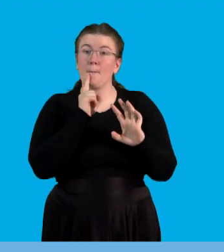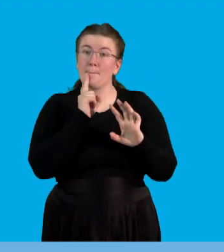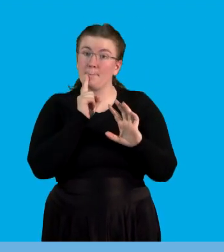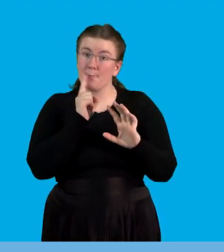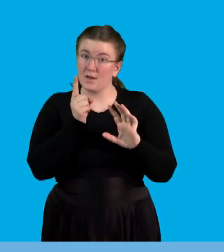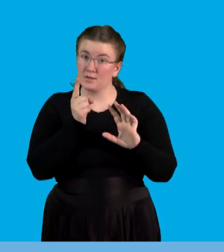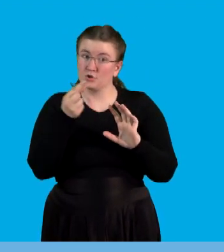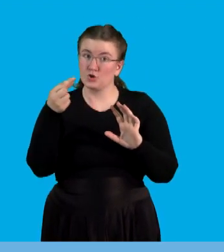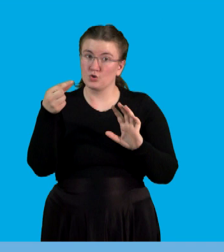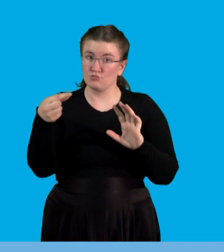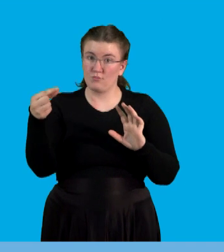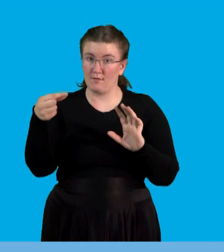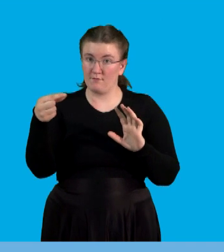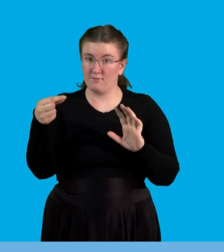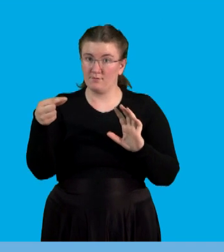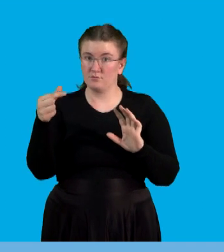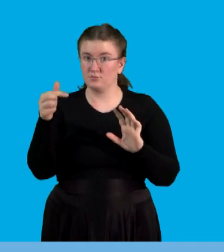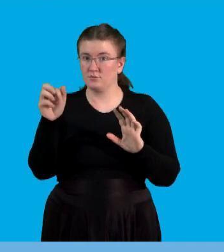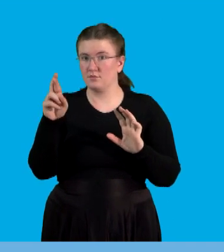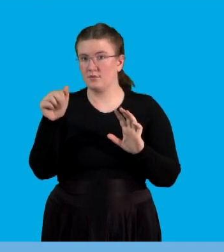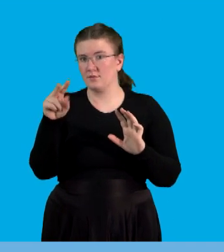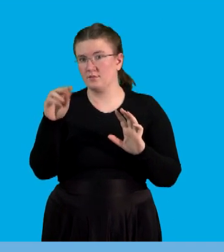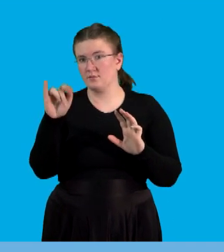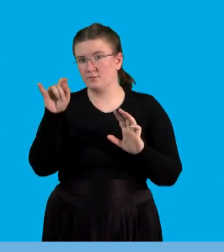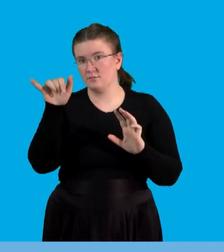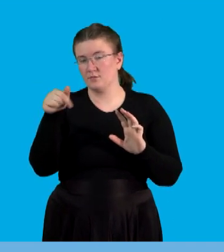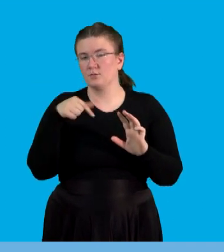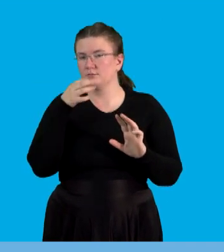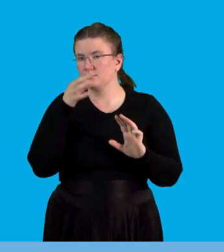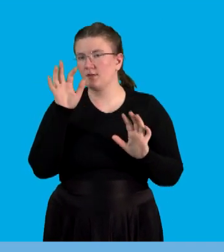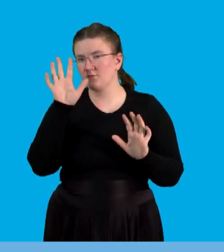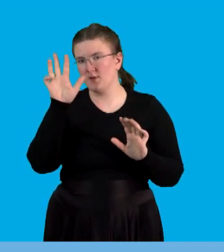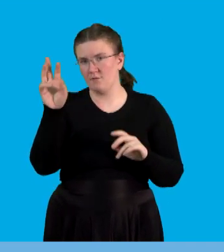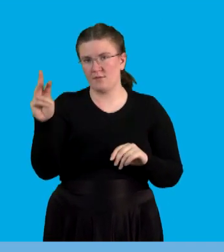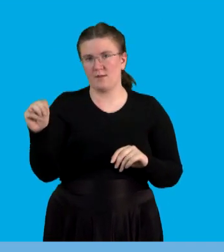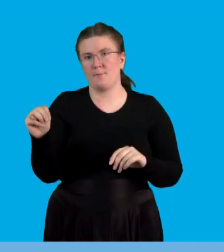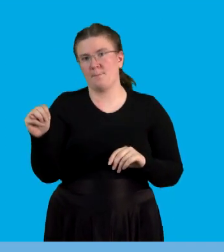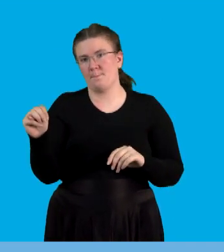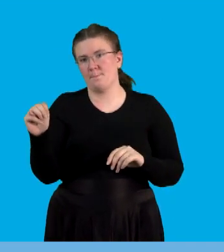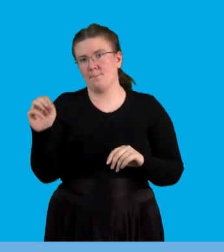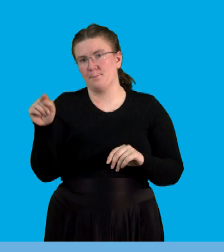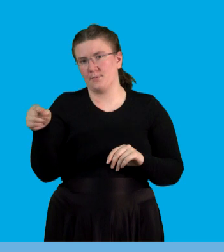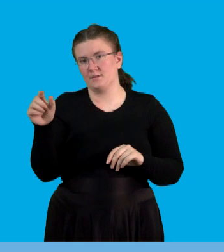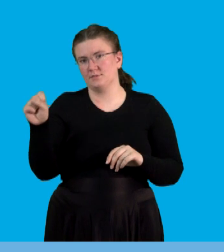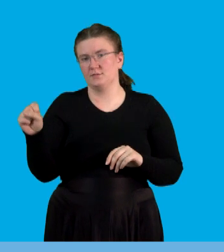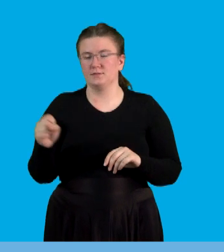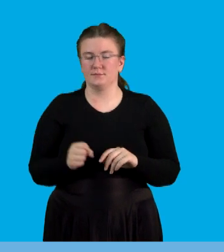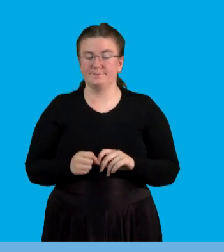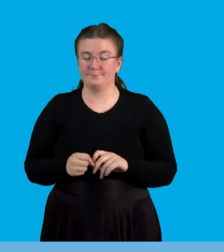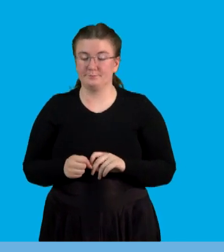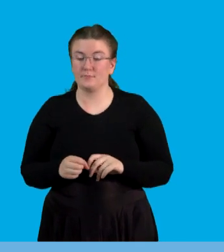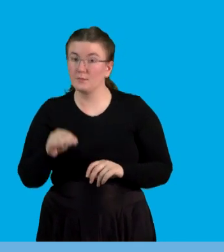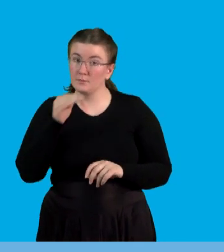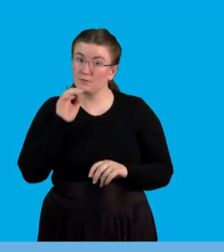kilograms. But the gravitational acceleration now we said is 5 meters per second squared. So